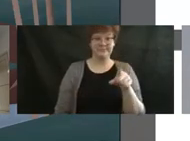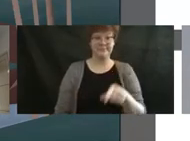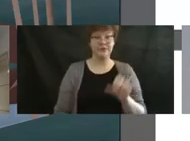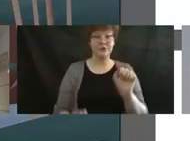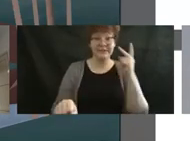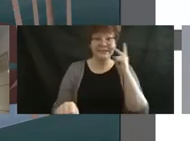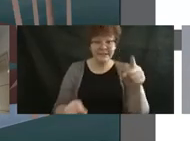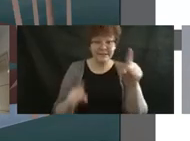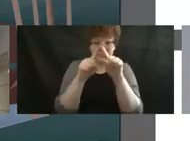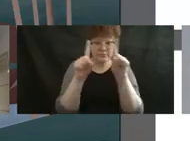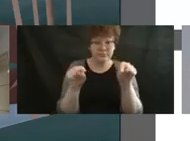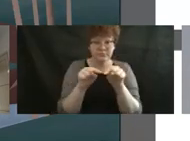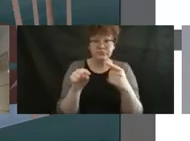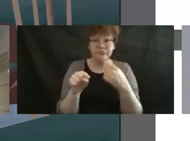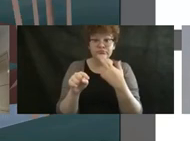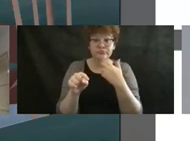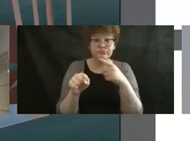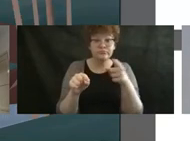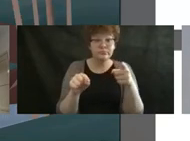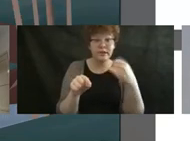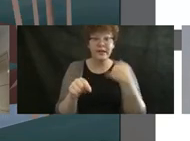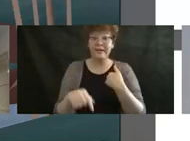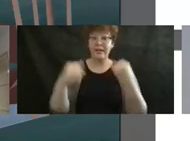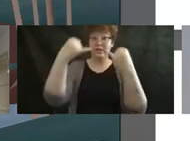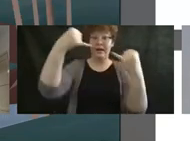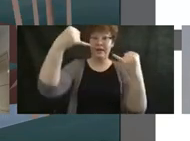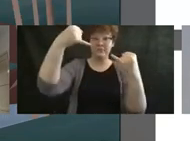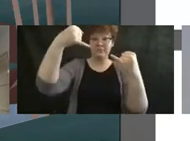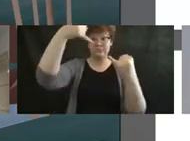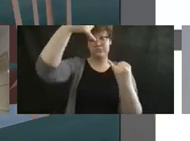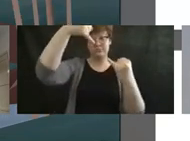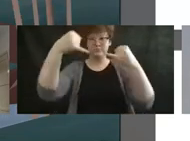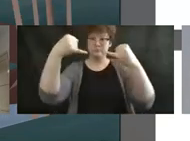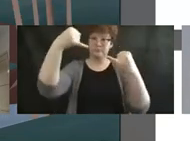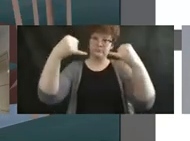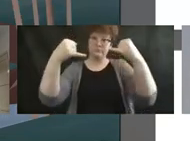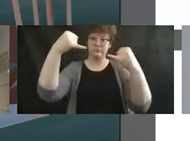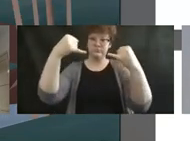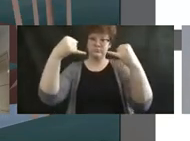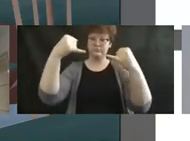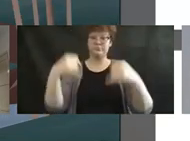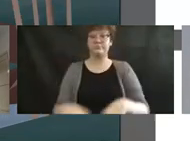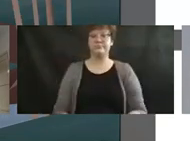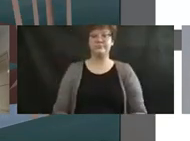what it's gonna look like. And it's just flat brush.